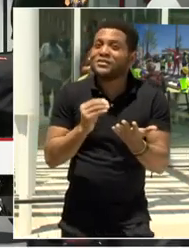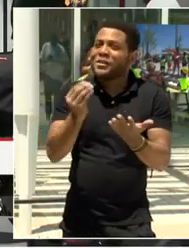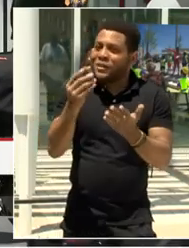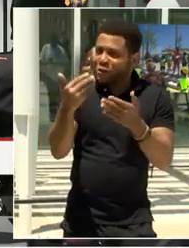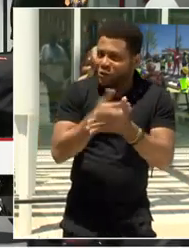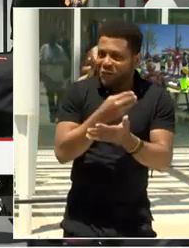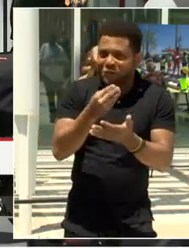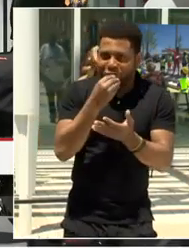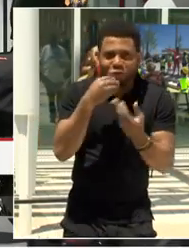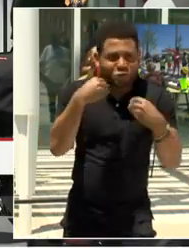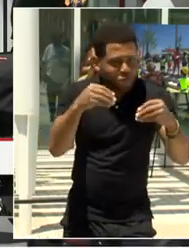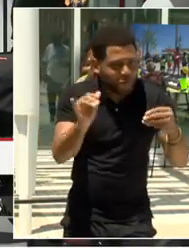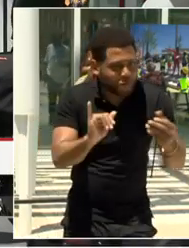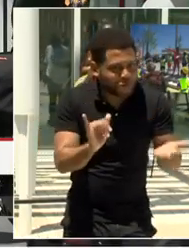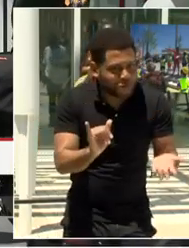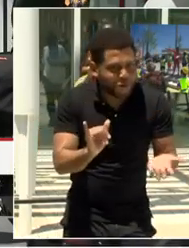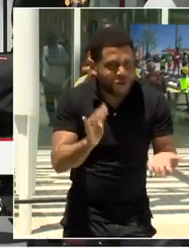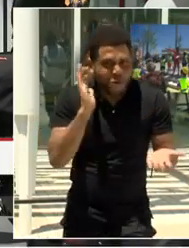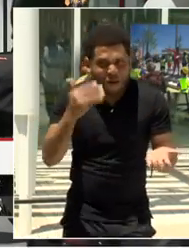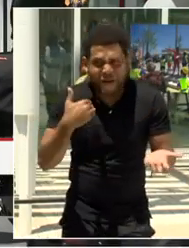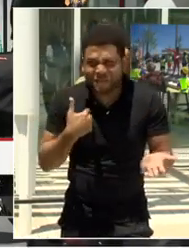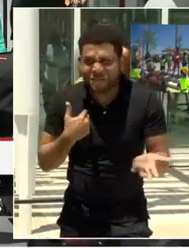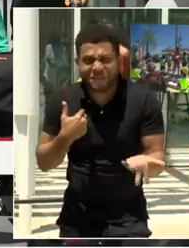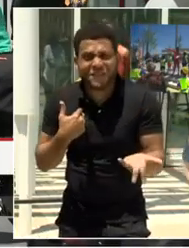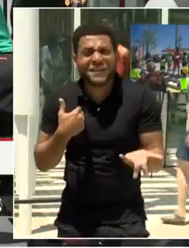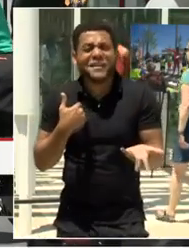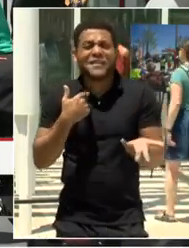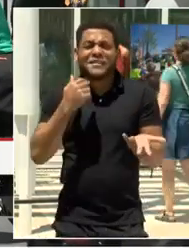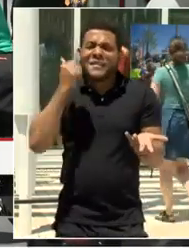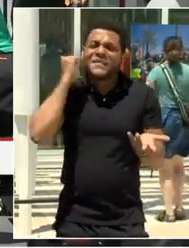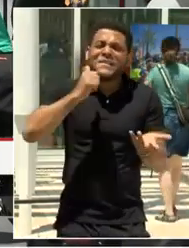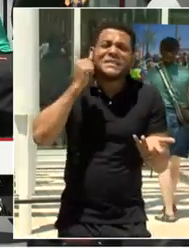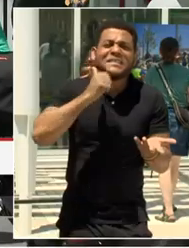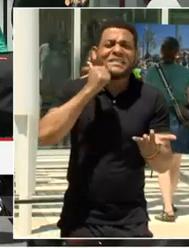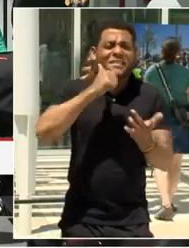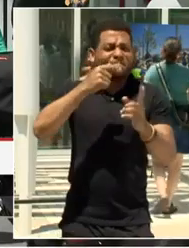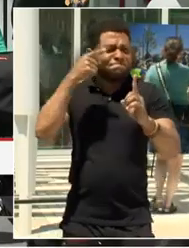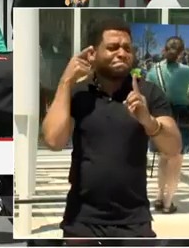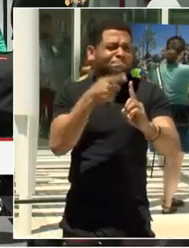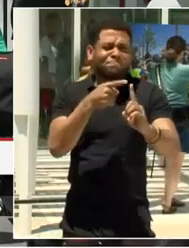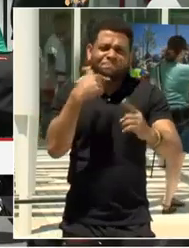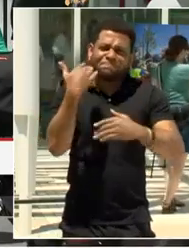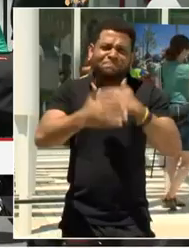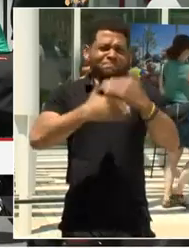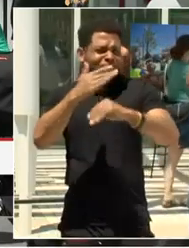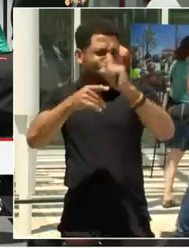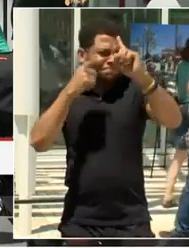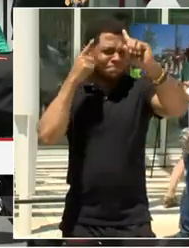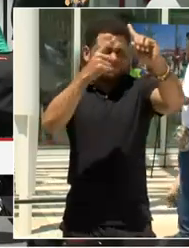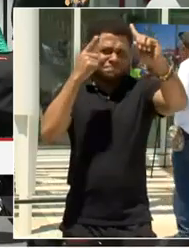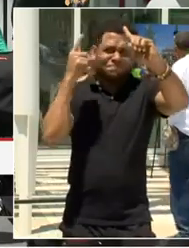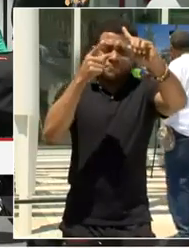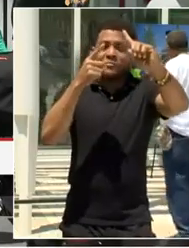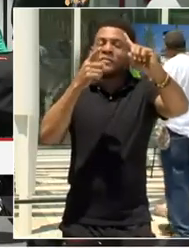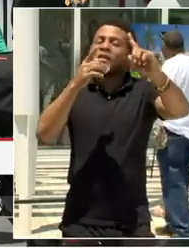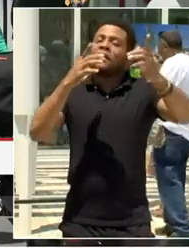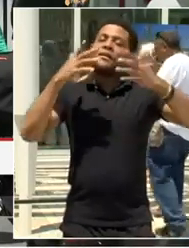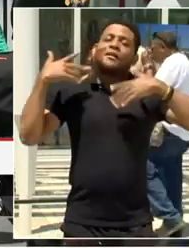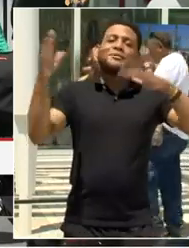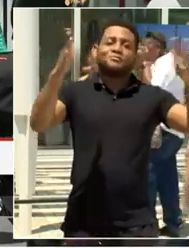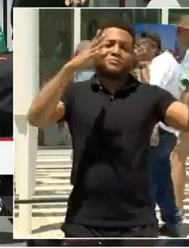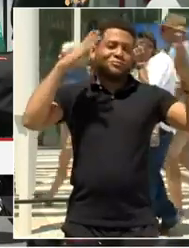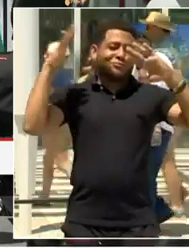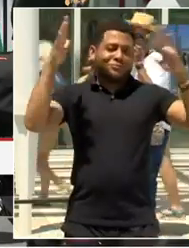that every single day. Kenyon to tell you, when we went out to that retail conference, it